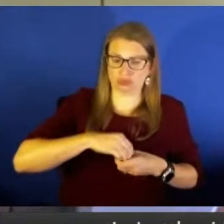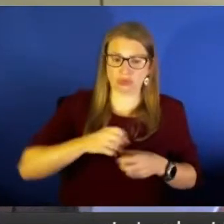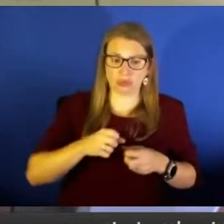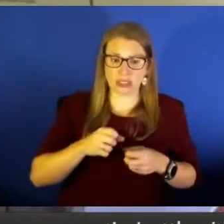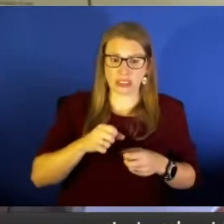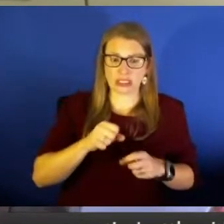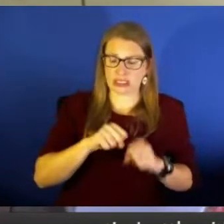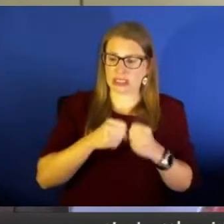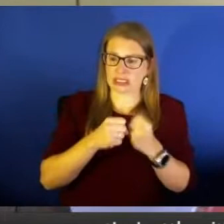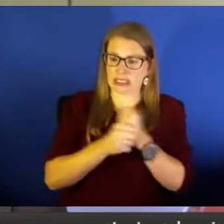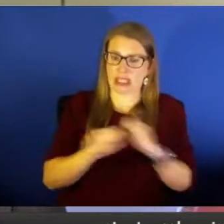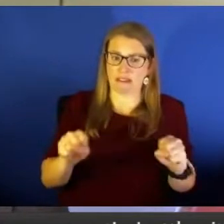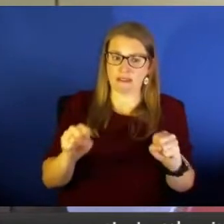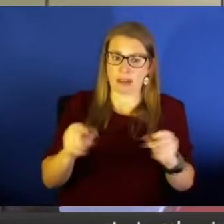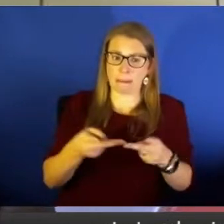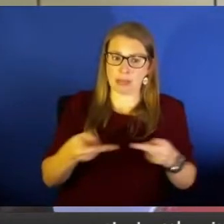takes